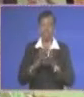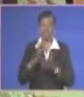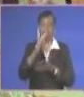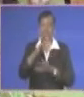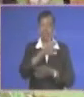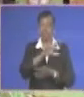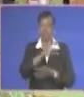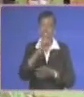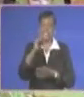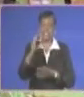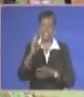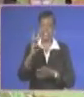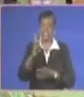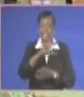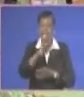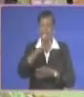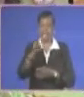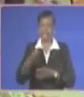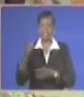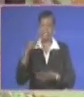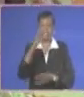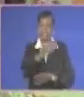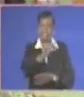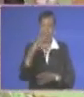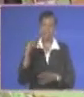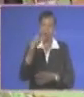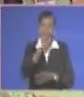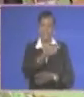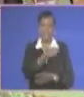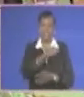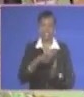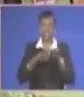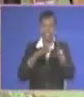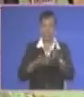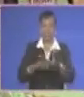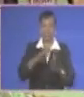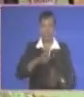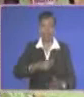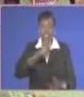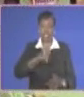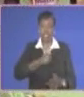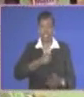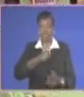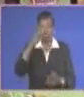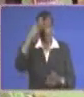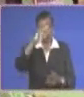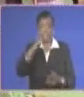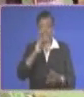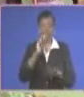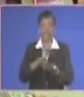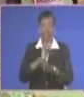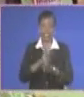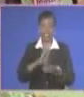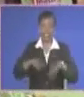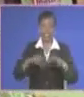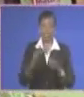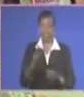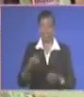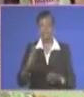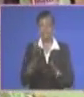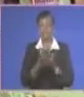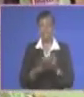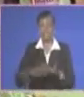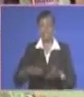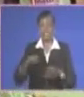staff members, just to show our appreciation for their efforts and to give them a little piece of encouragement to meet their goals